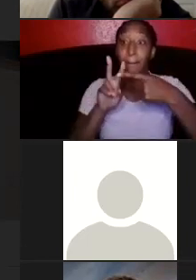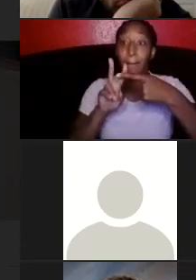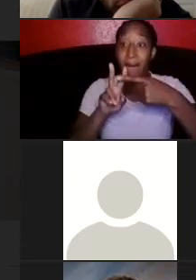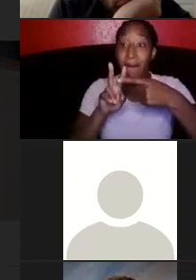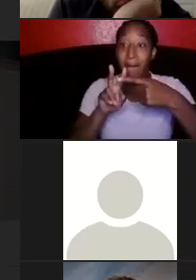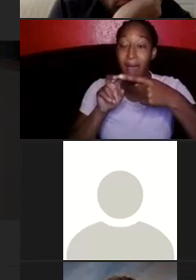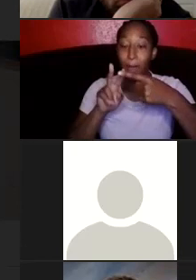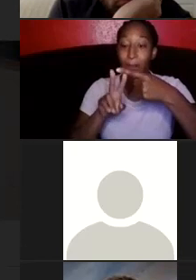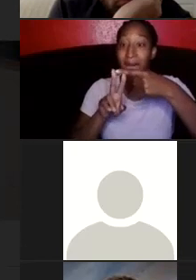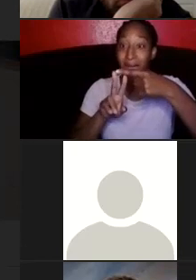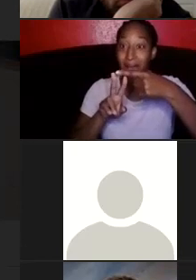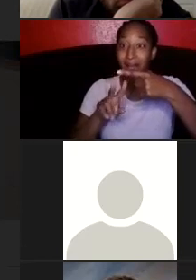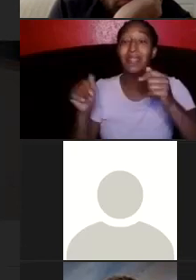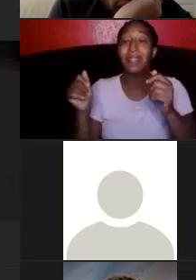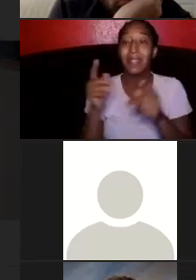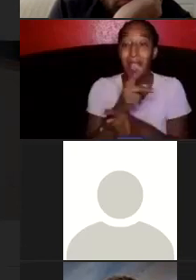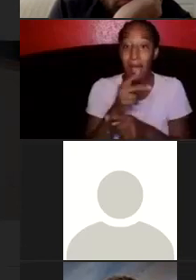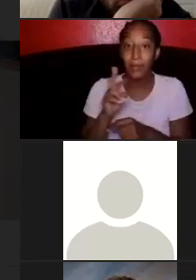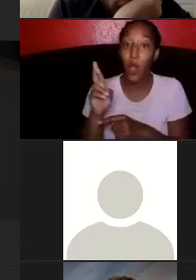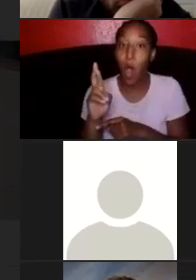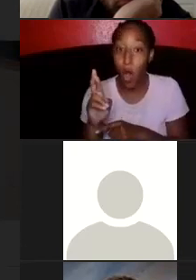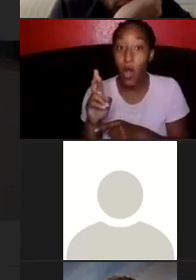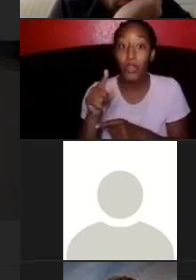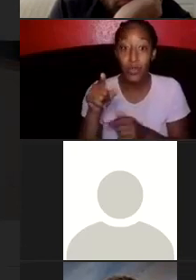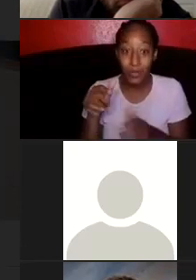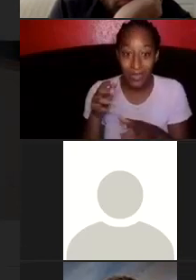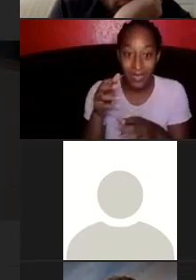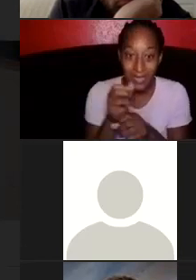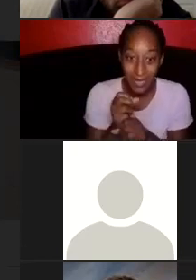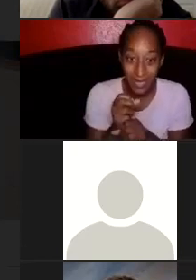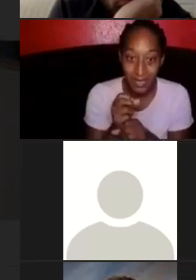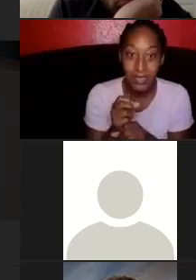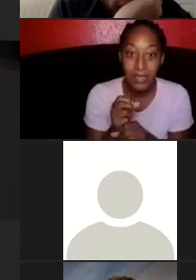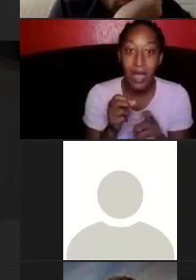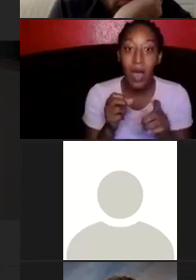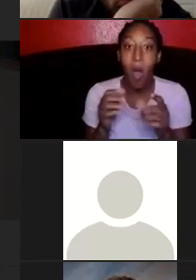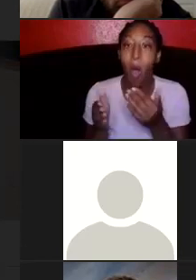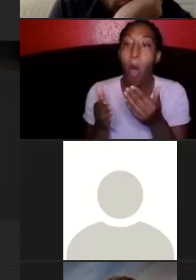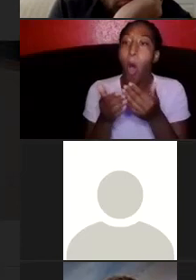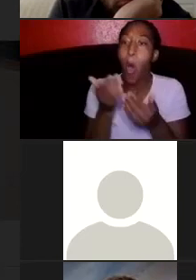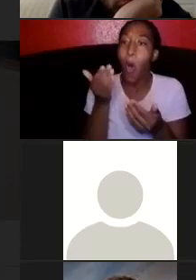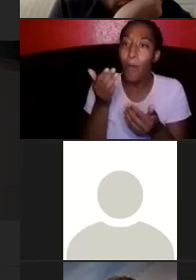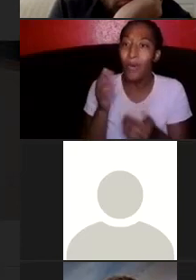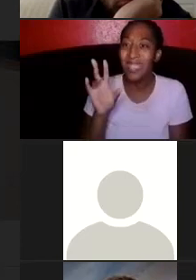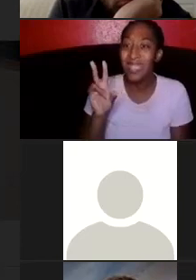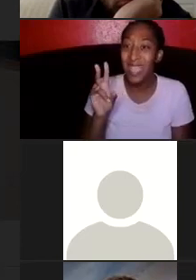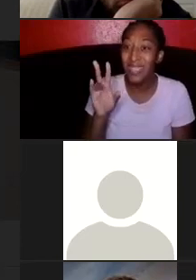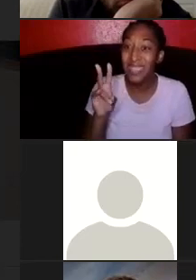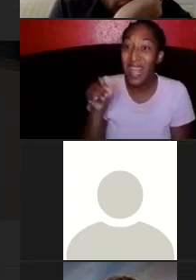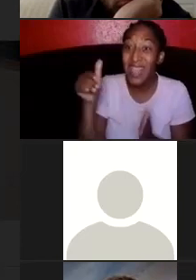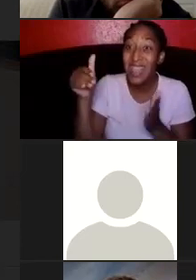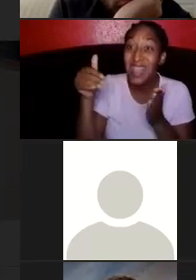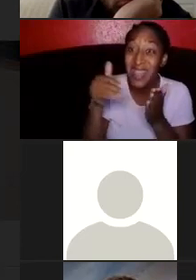16,998 miles per hour. Almost 17,000 miles per hour. That's much, much faster than a